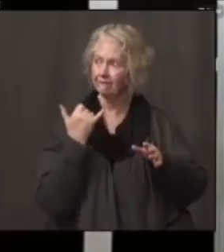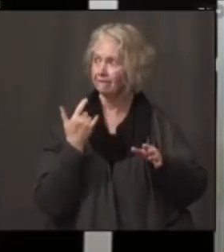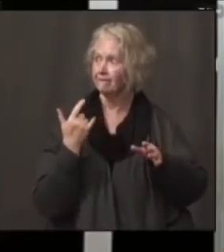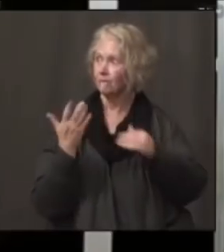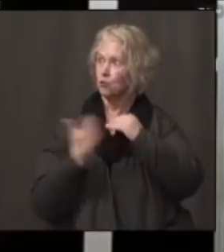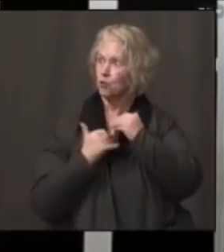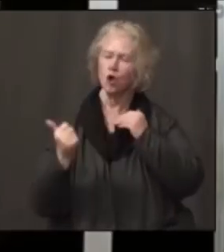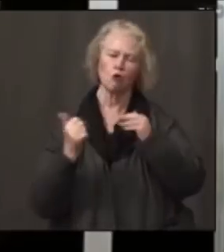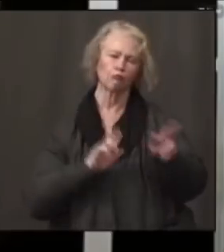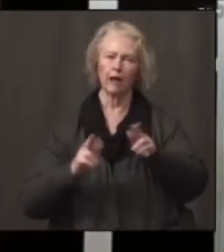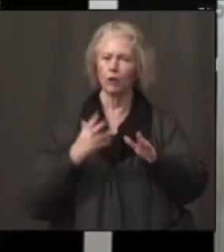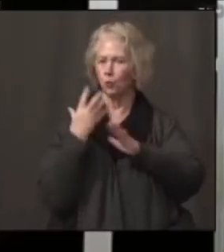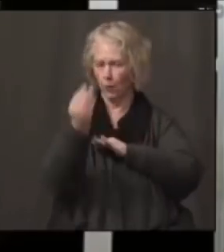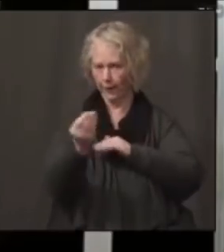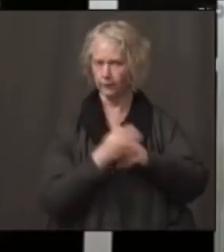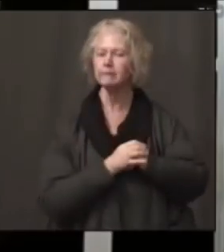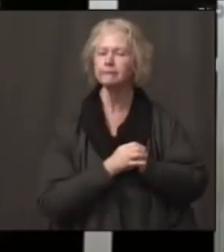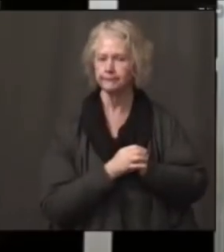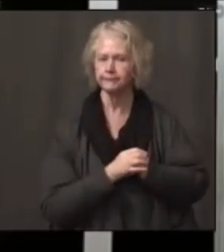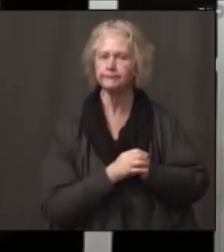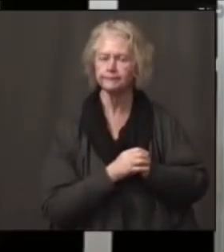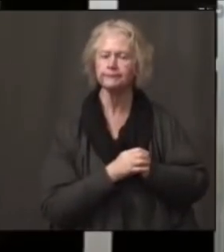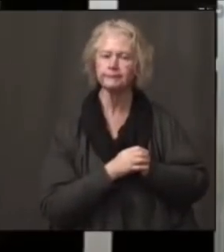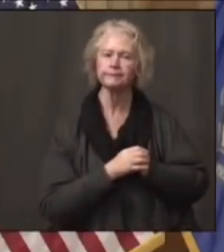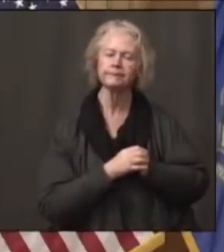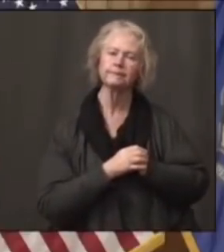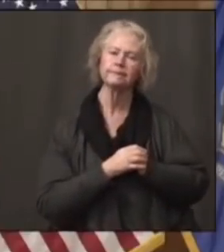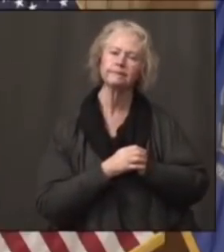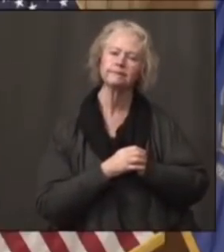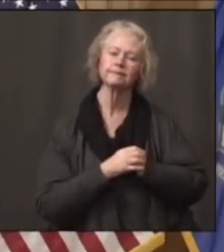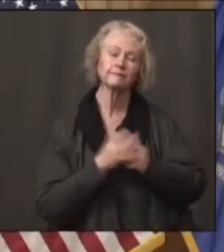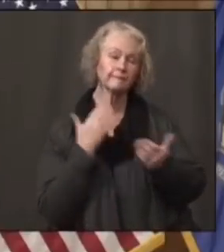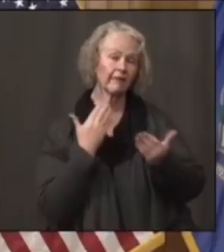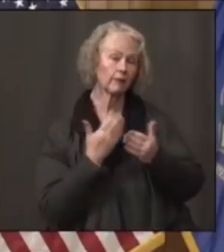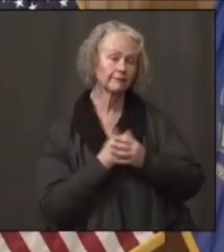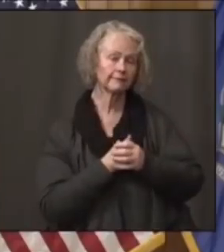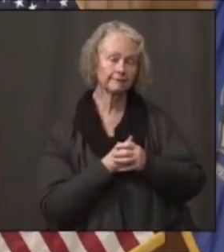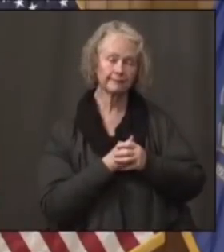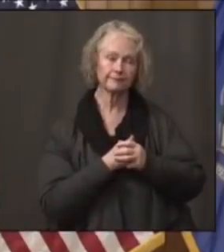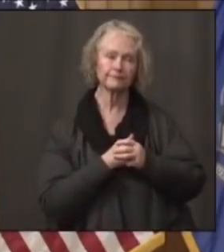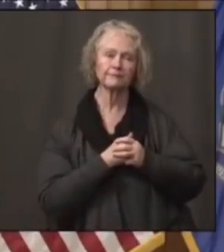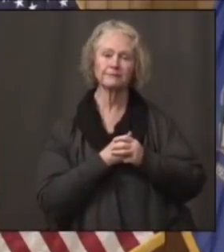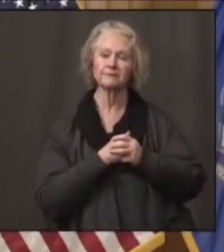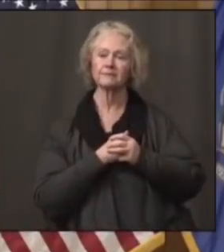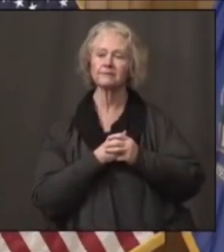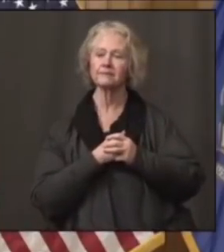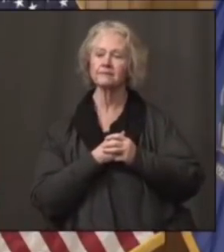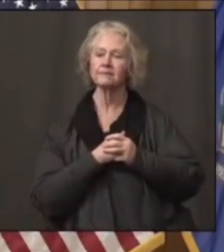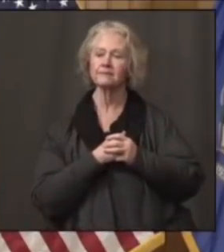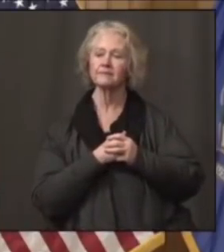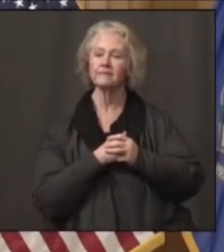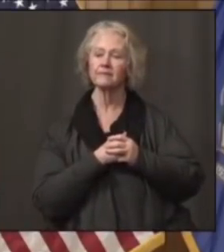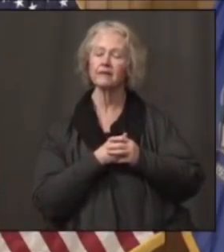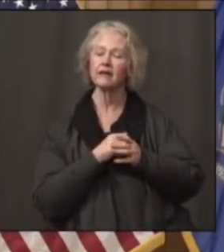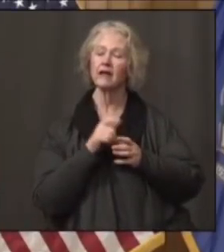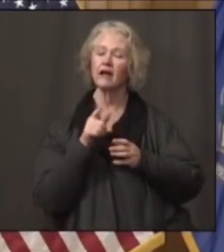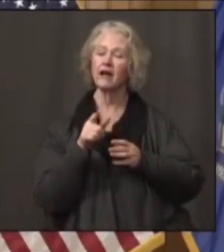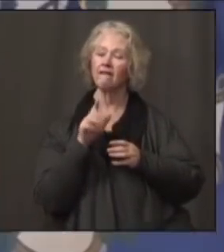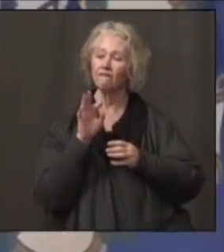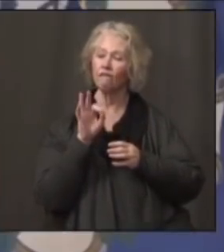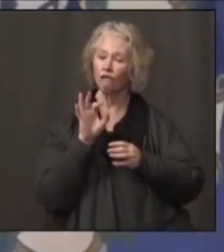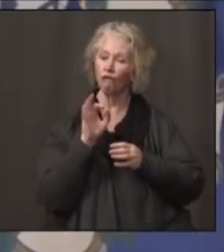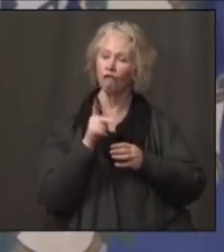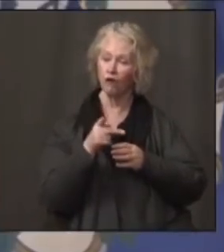restoration needs to start. Thanks, everybody. Hey, Frank, is the answer similar for